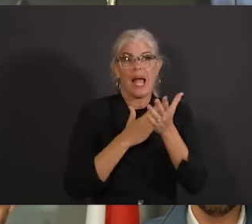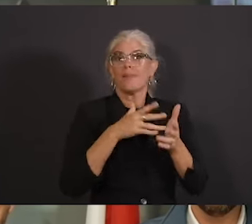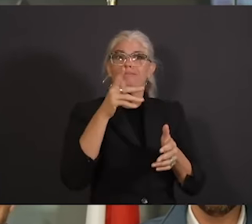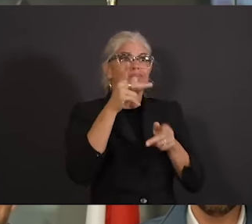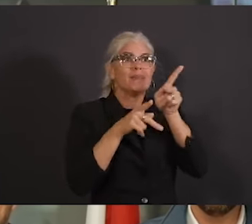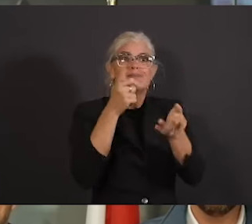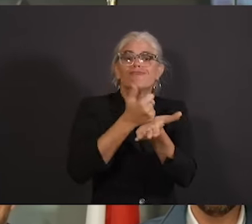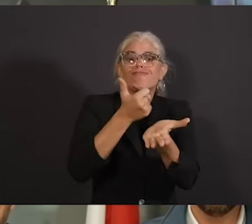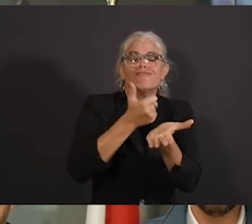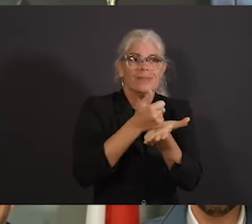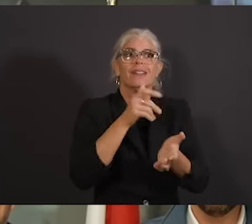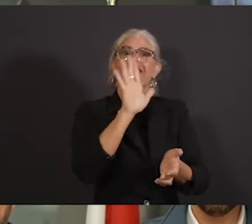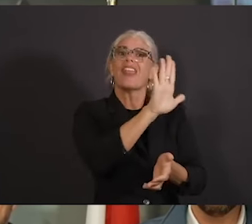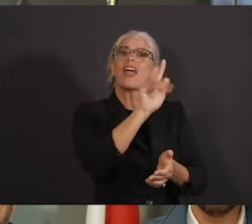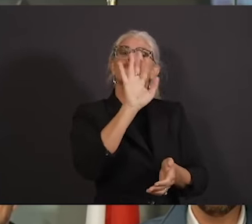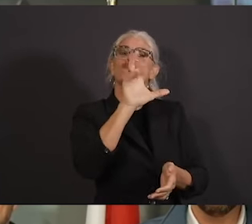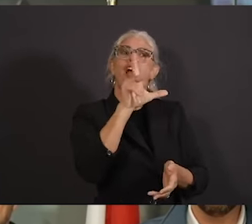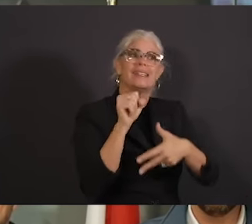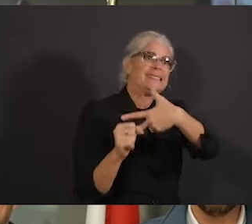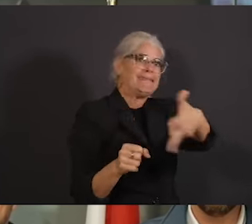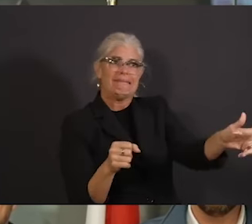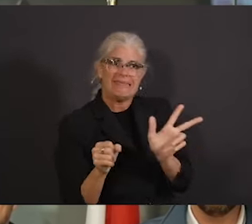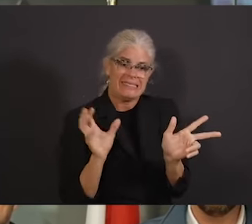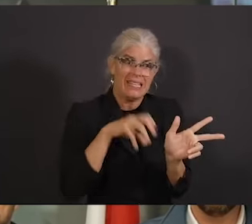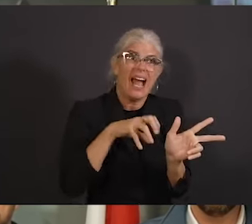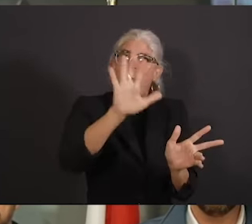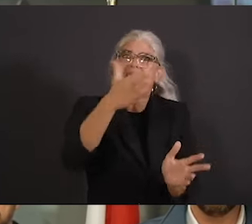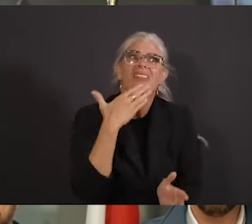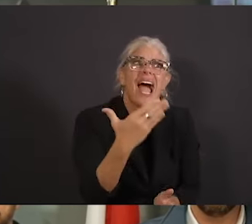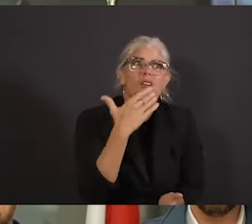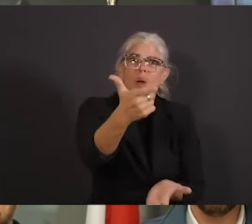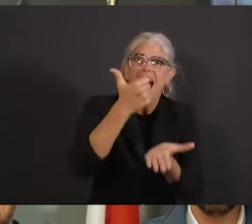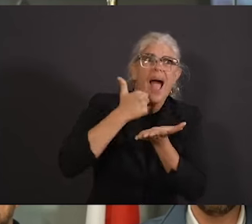bringing debris. That's helpful. They should be doing that.